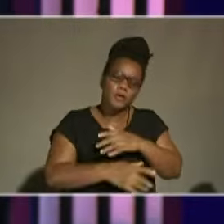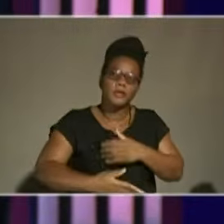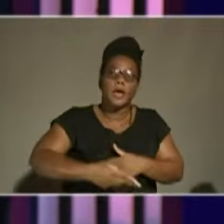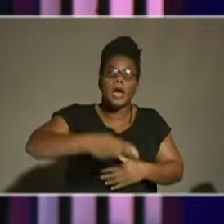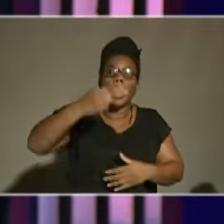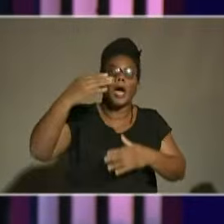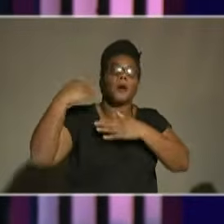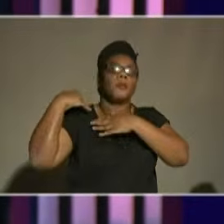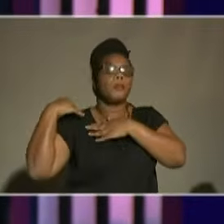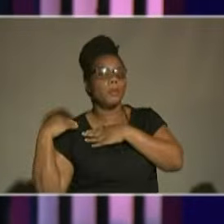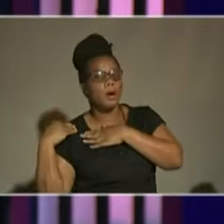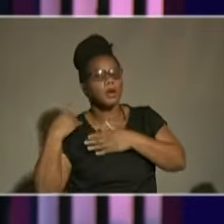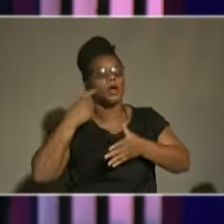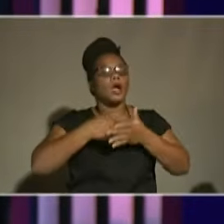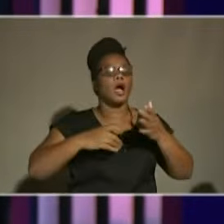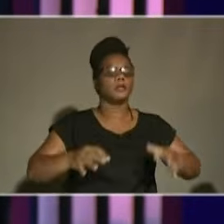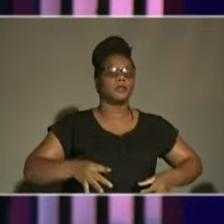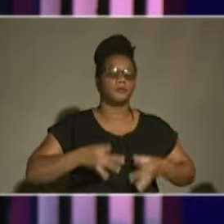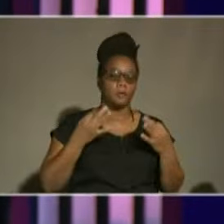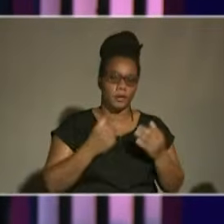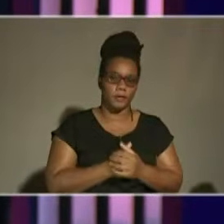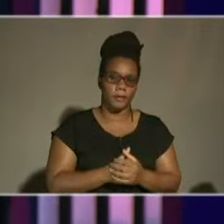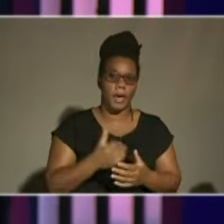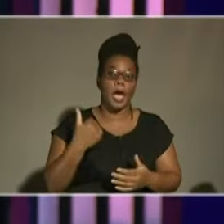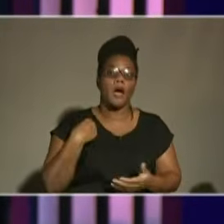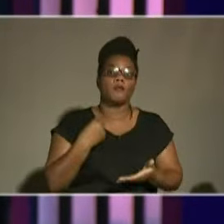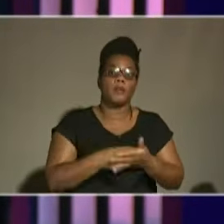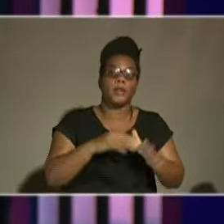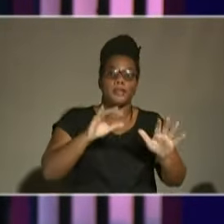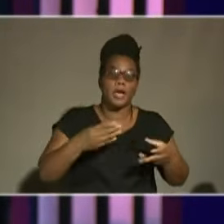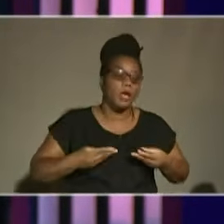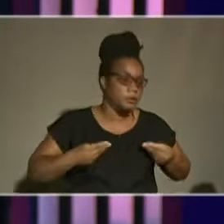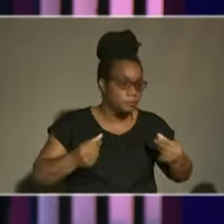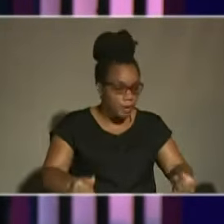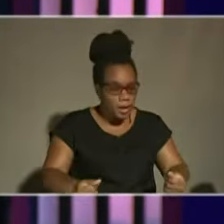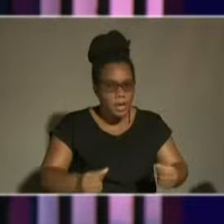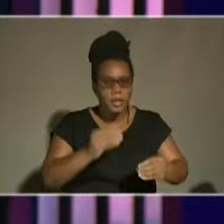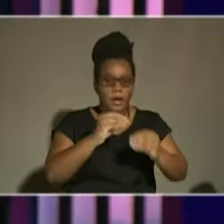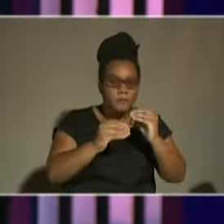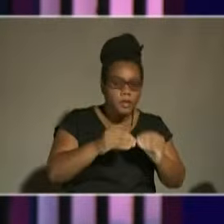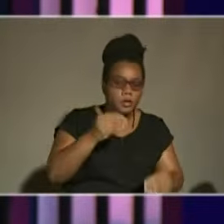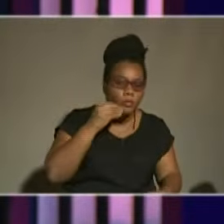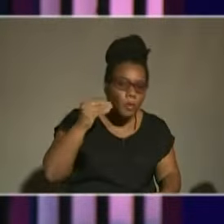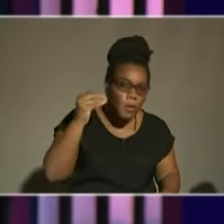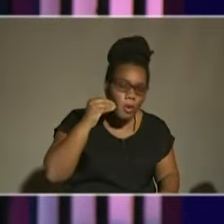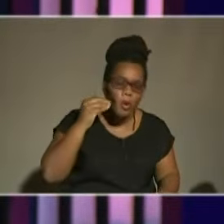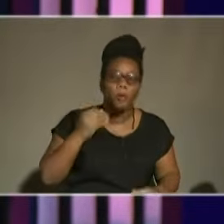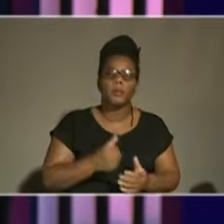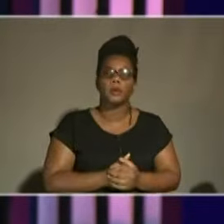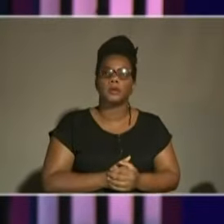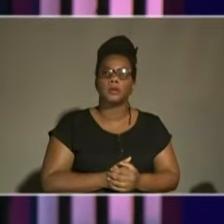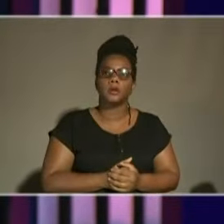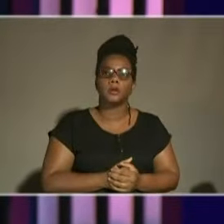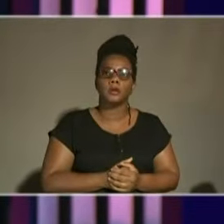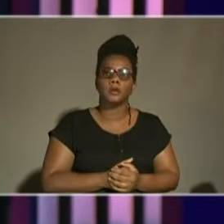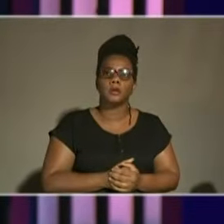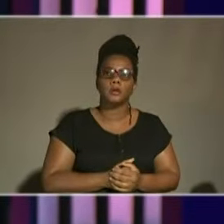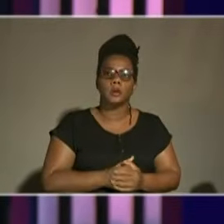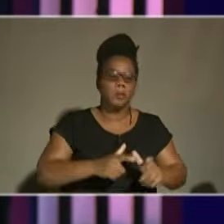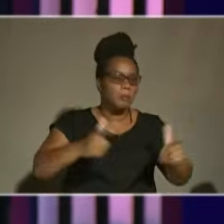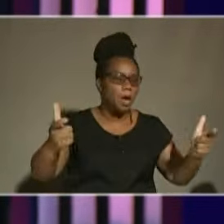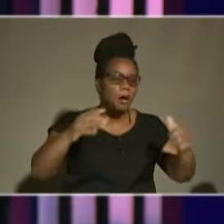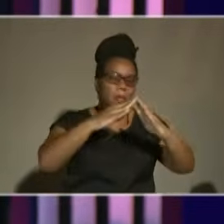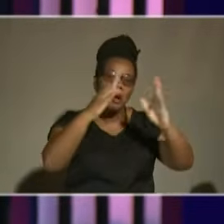burden of the cost of living, have money that they can spend, they can fix up their homes, extend their homes with a